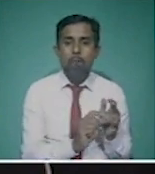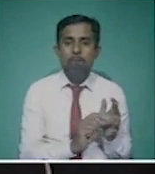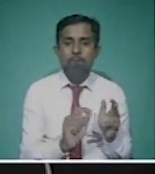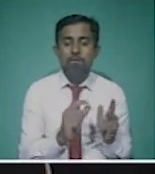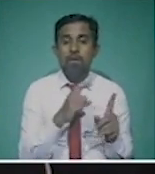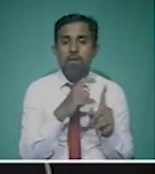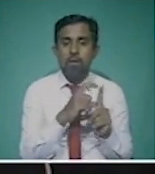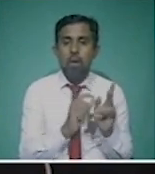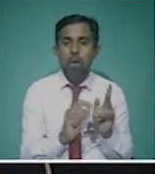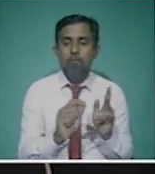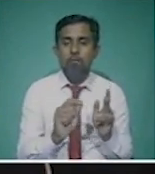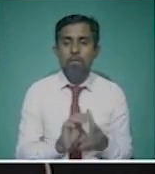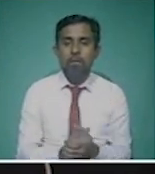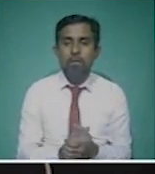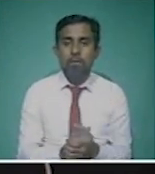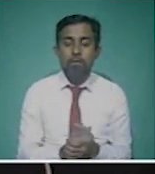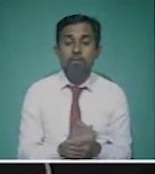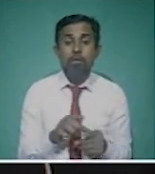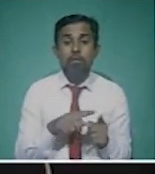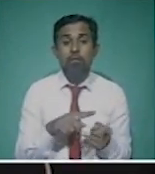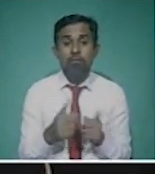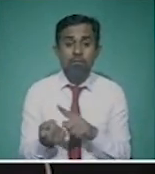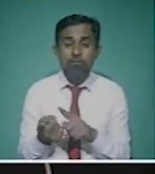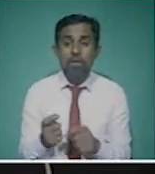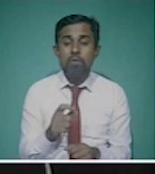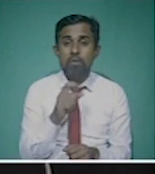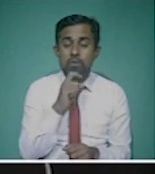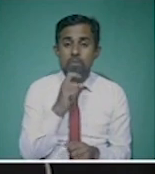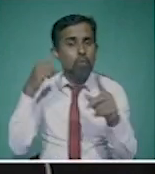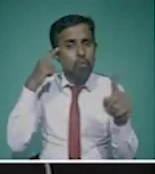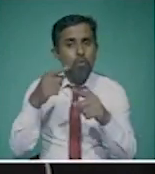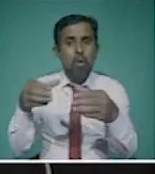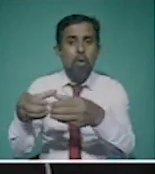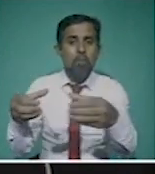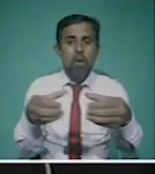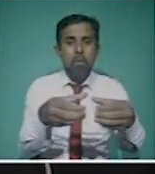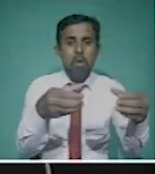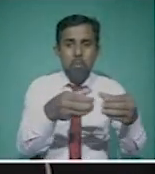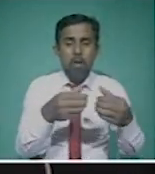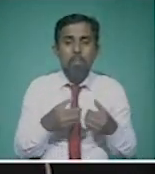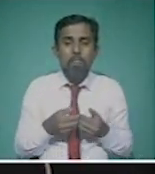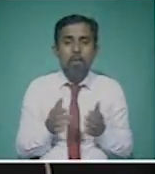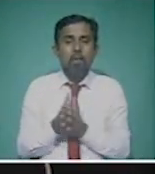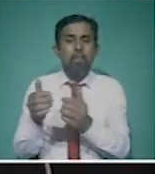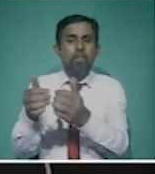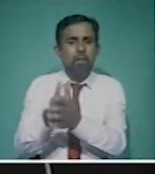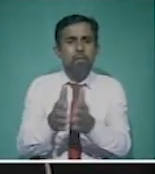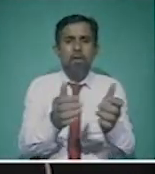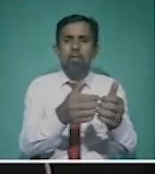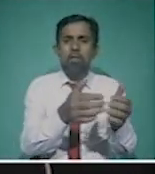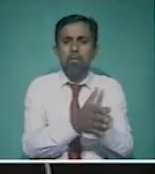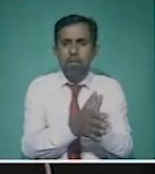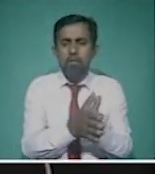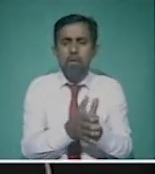and devise ways and means of trying to see whether we can adopt procedures that are available